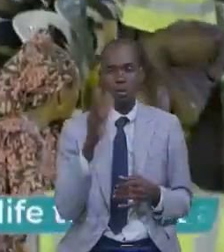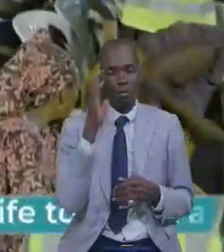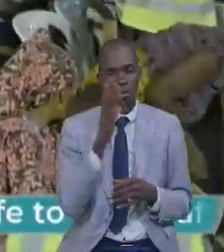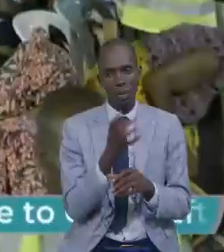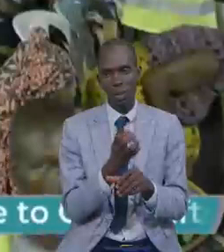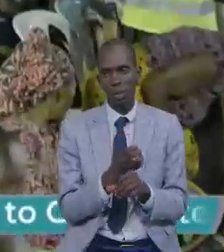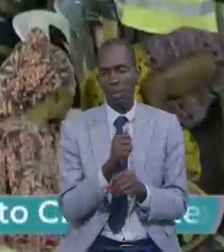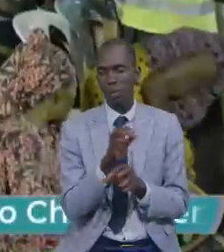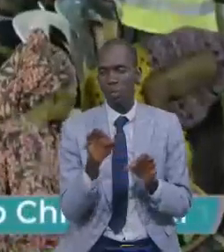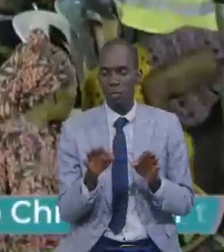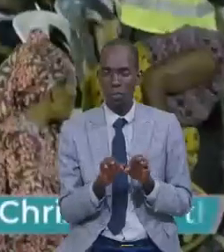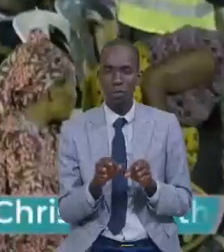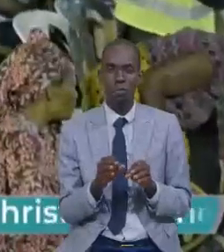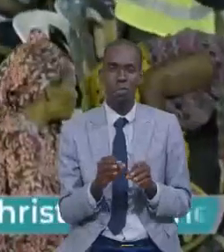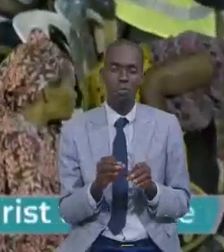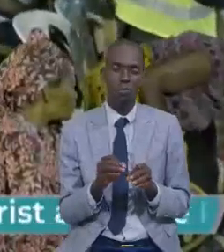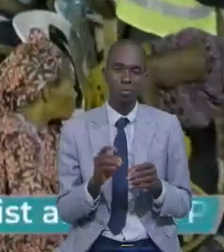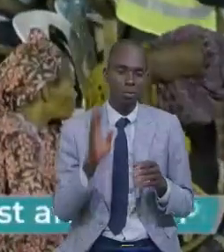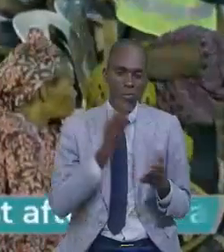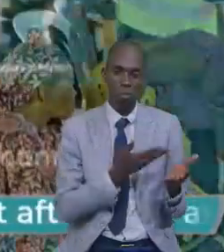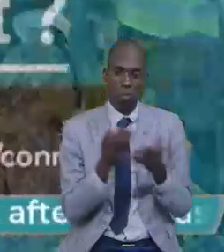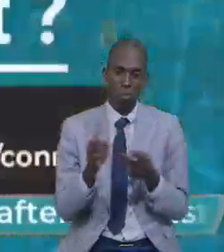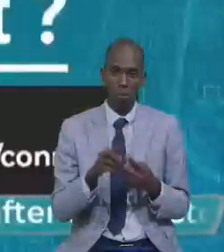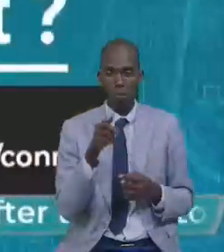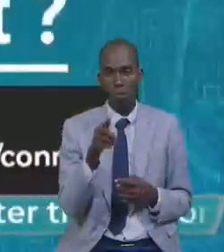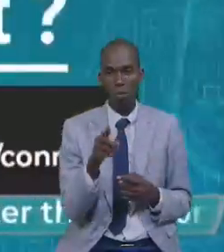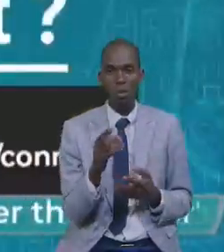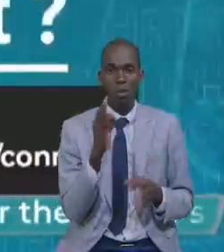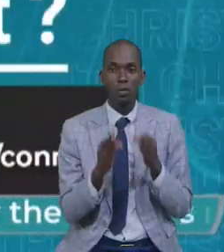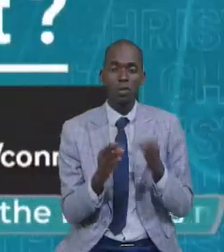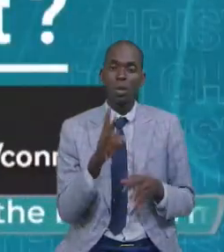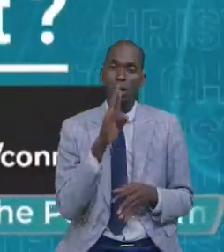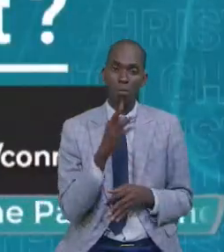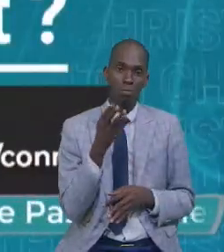preferably in capital letters, their phone numbers,